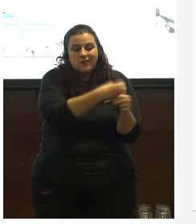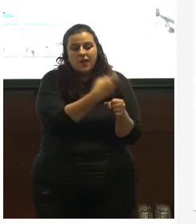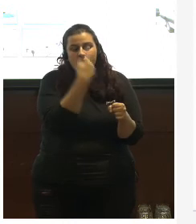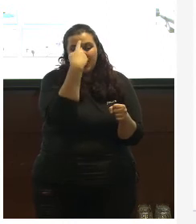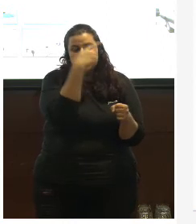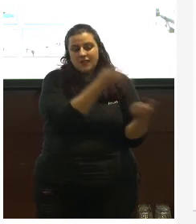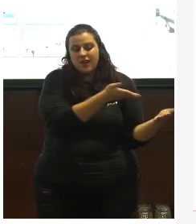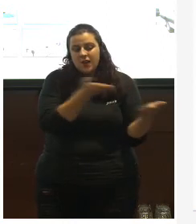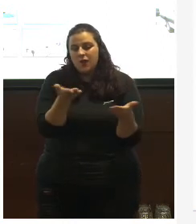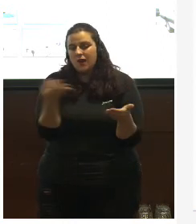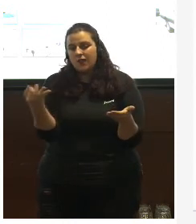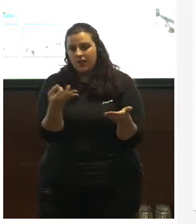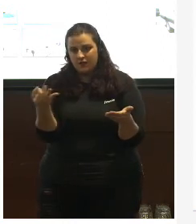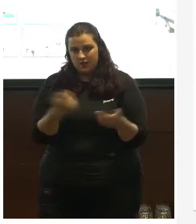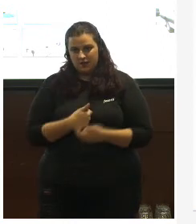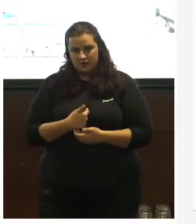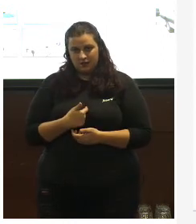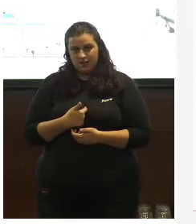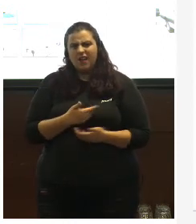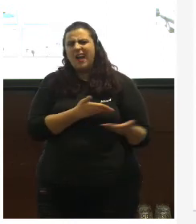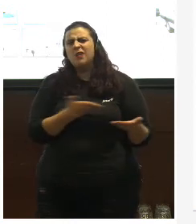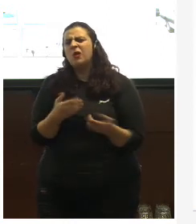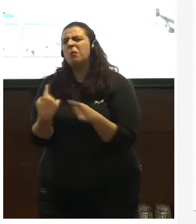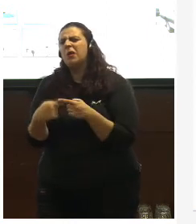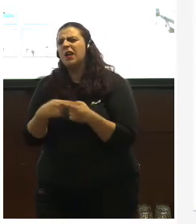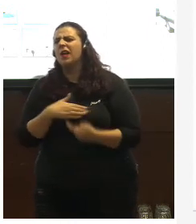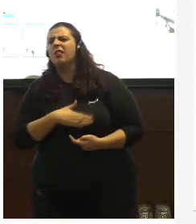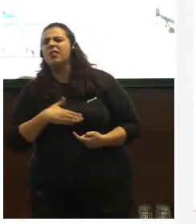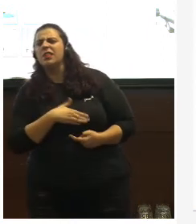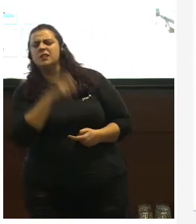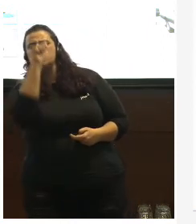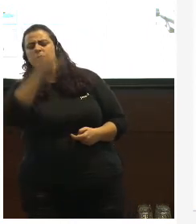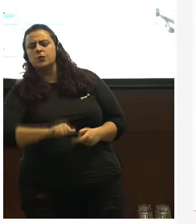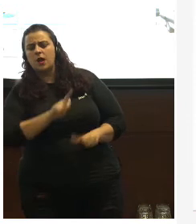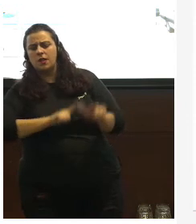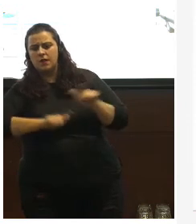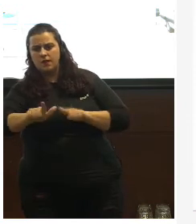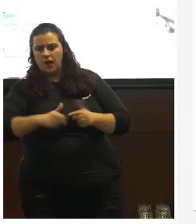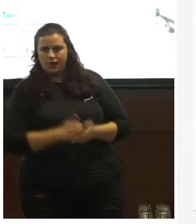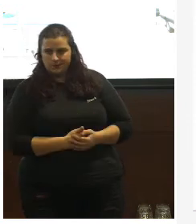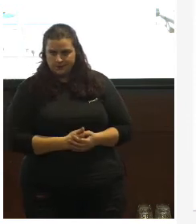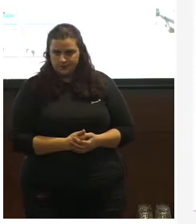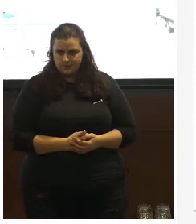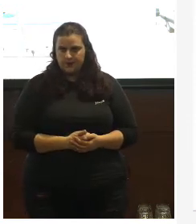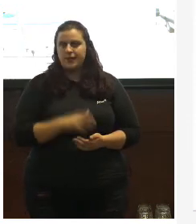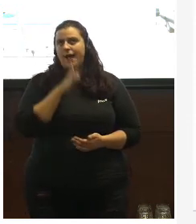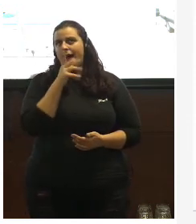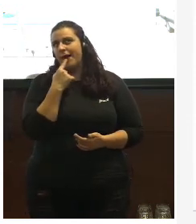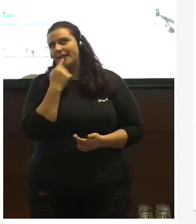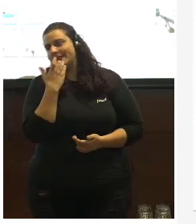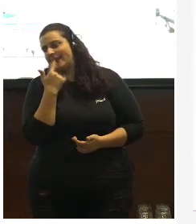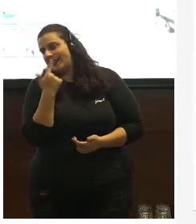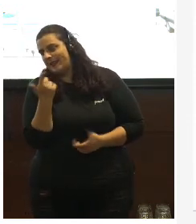I want to say a thing about the cruise business and the disabled,